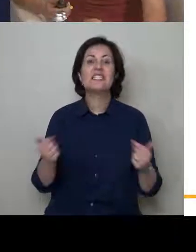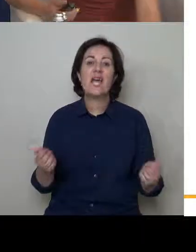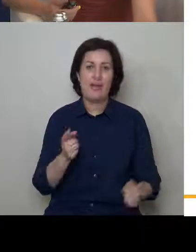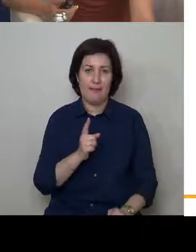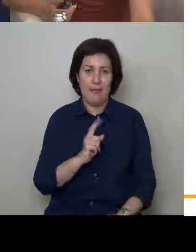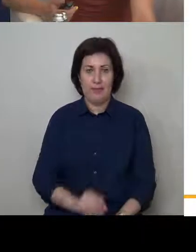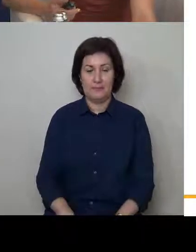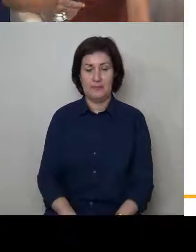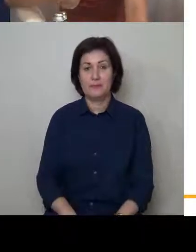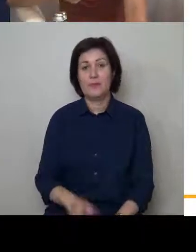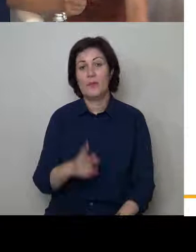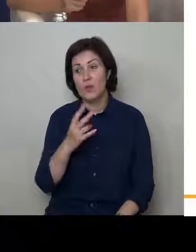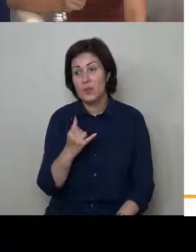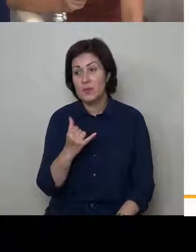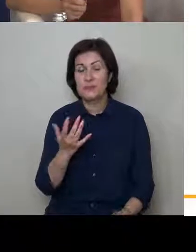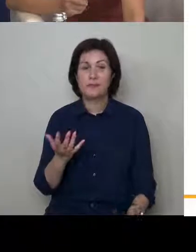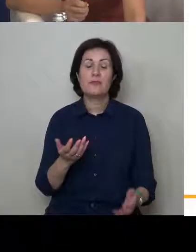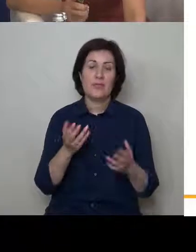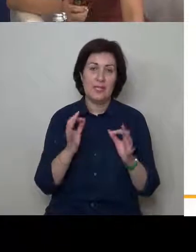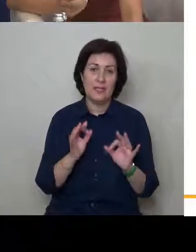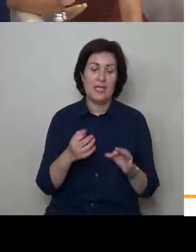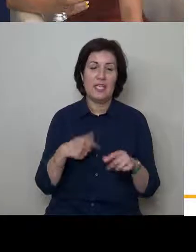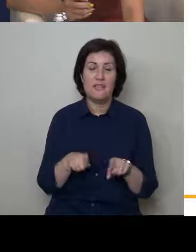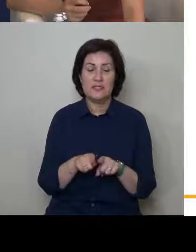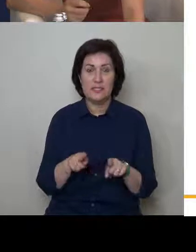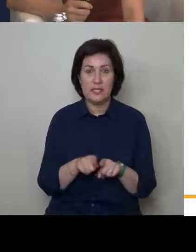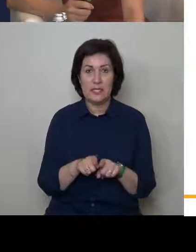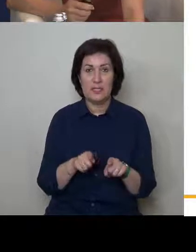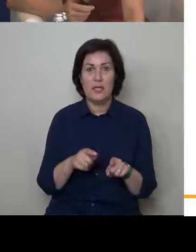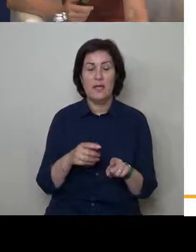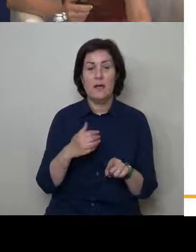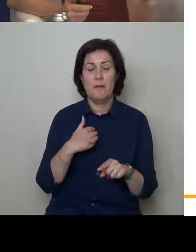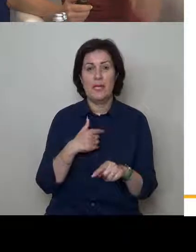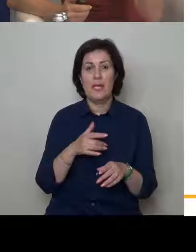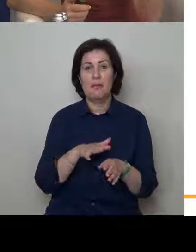at our polling station. Please take your passports along."